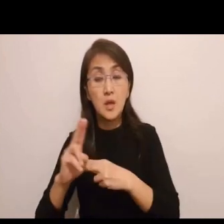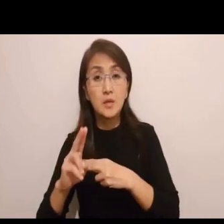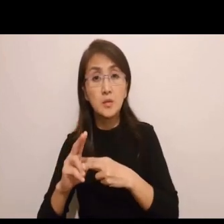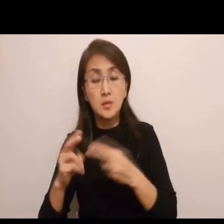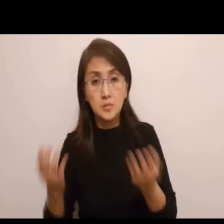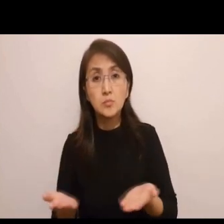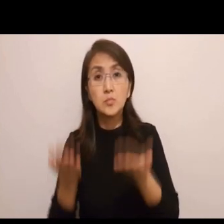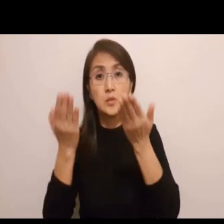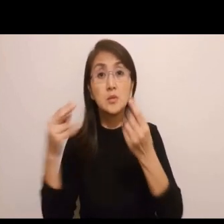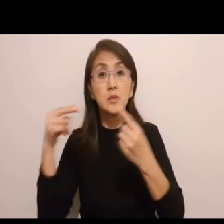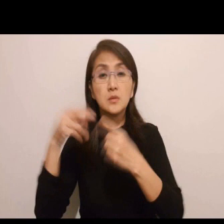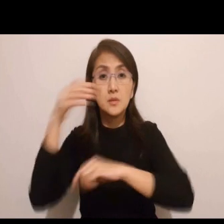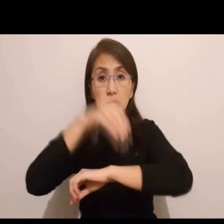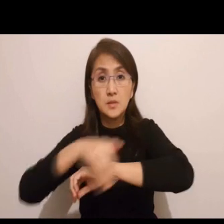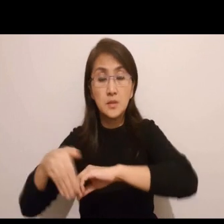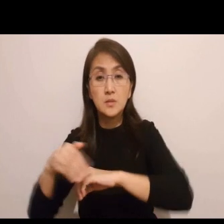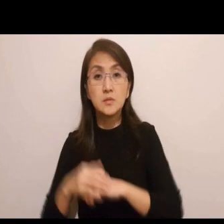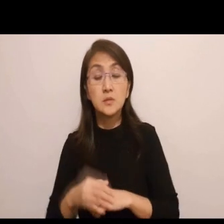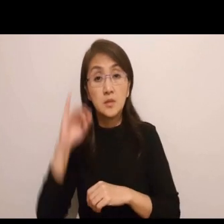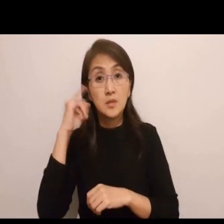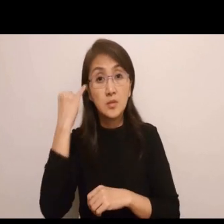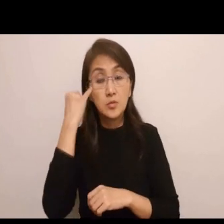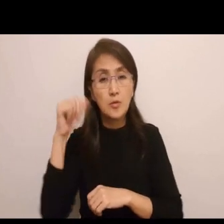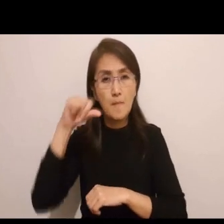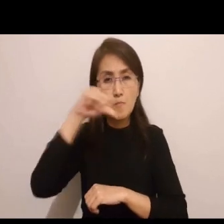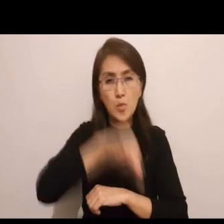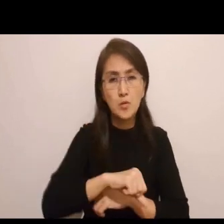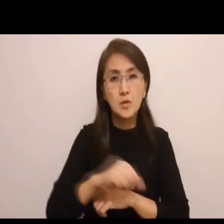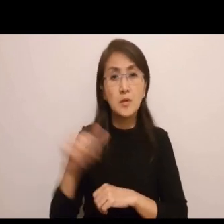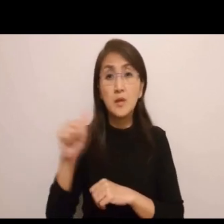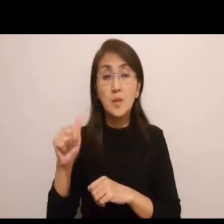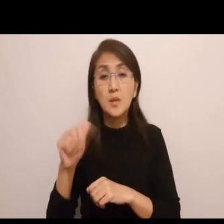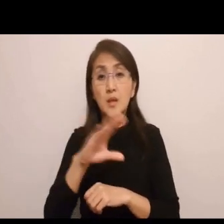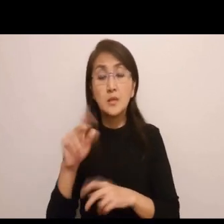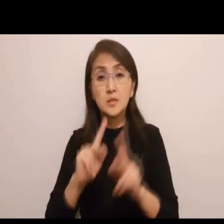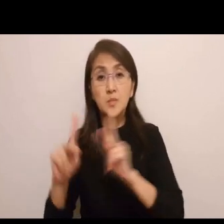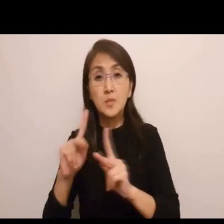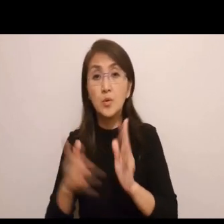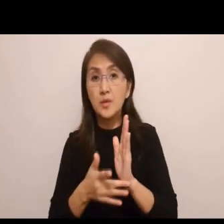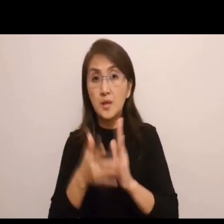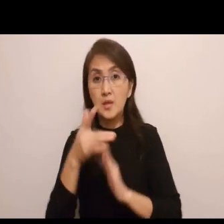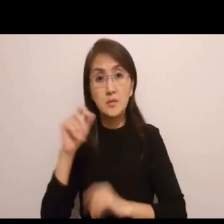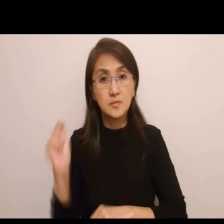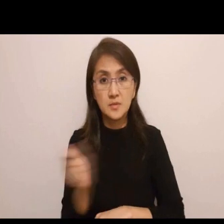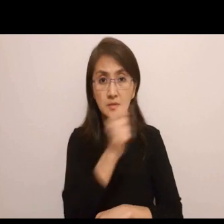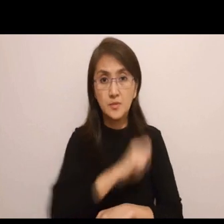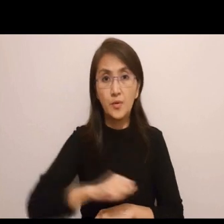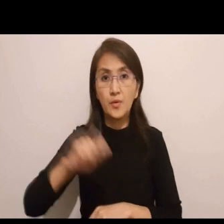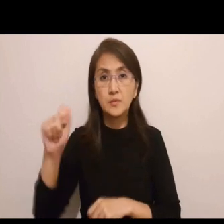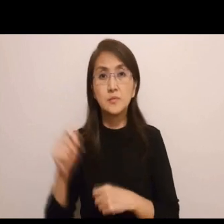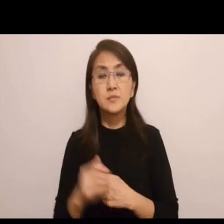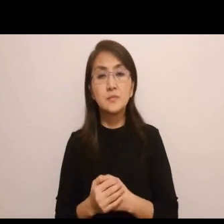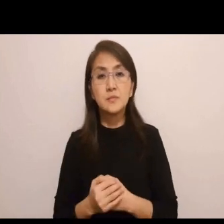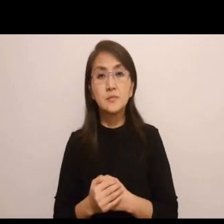other, so that his hands remained steady till sunset. And Joshua mowed down Amalek and his people with the